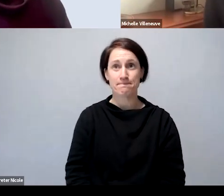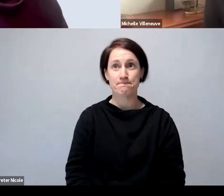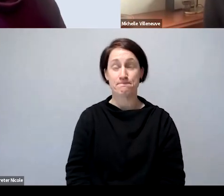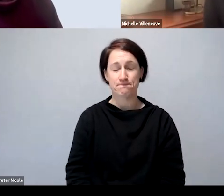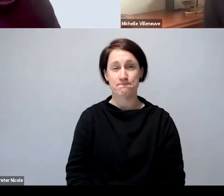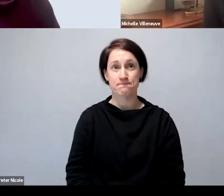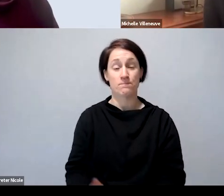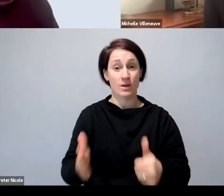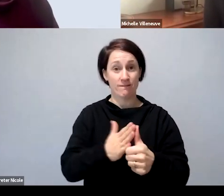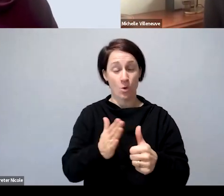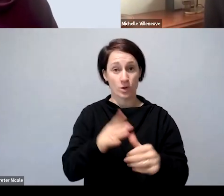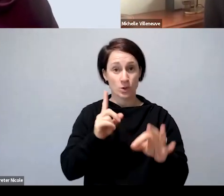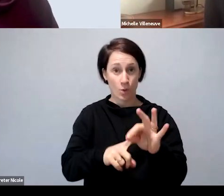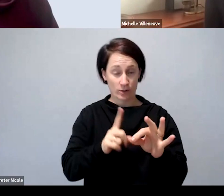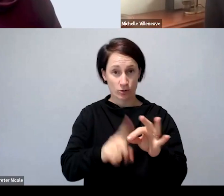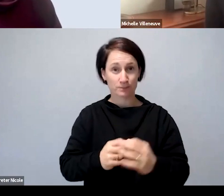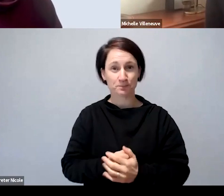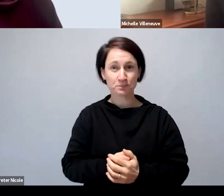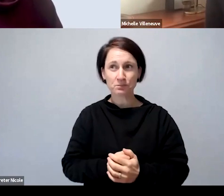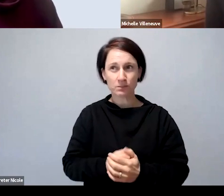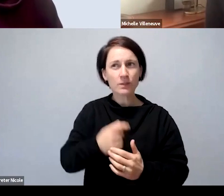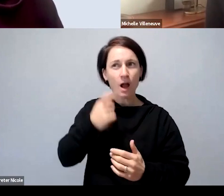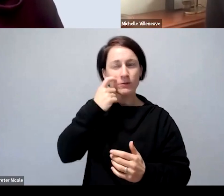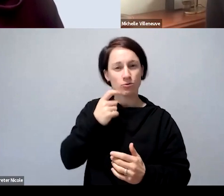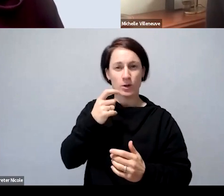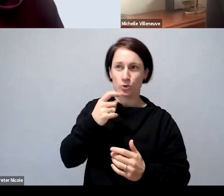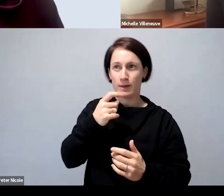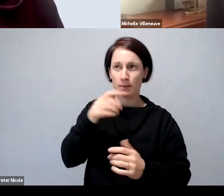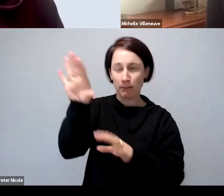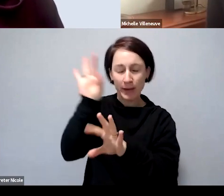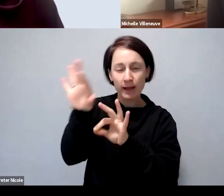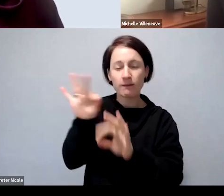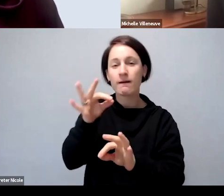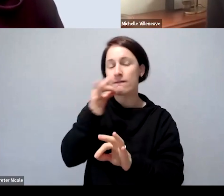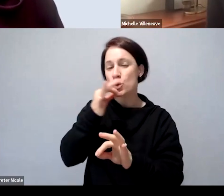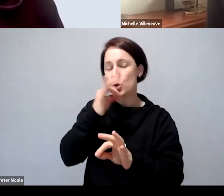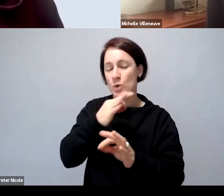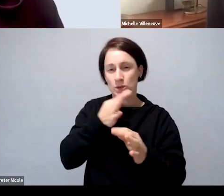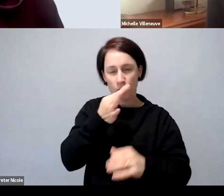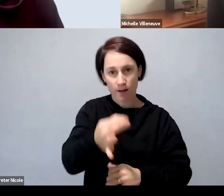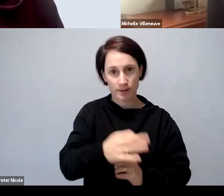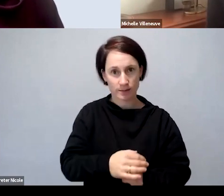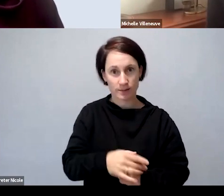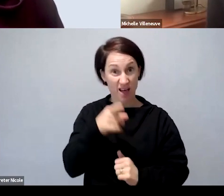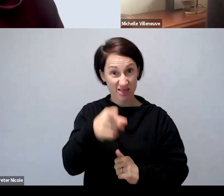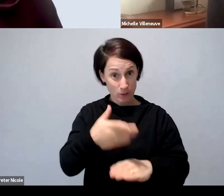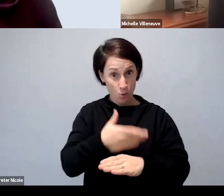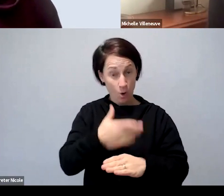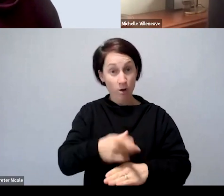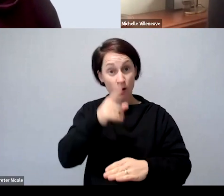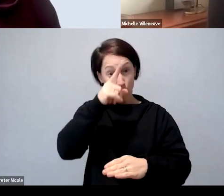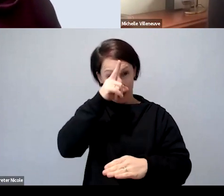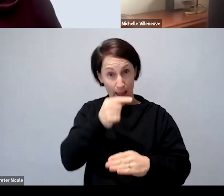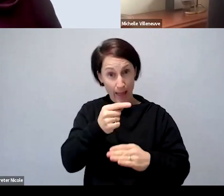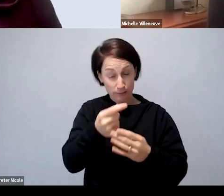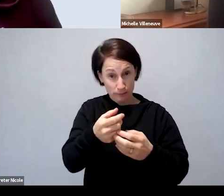first question I want to ask is actually kind of a combination of a couple. People are asking, can this work be expanded? And so I'm going to